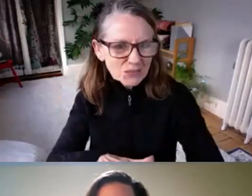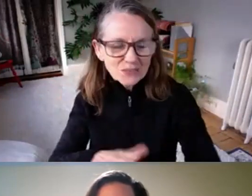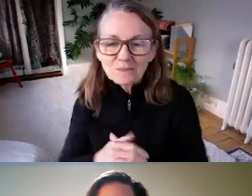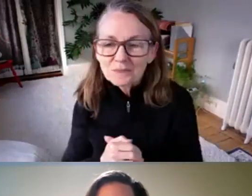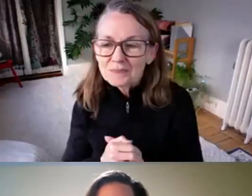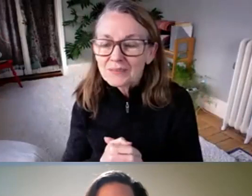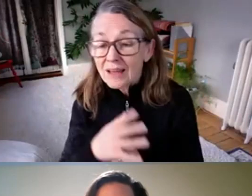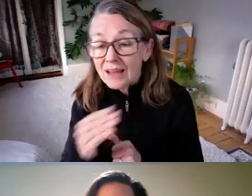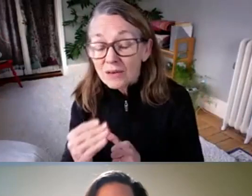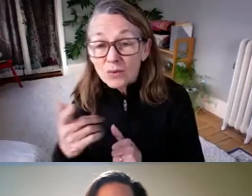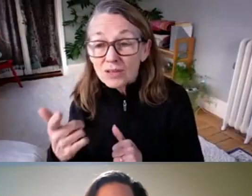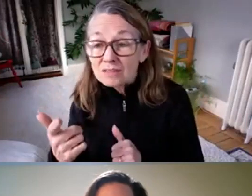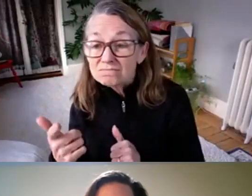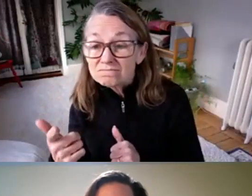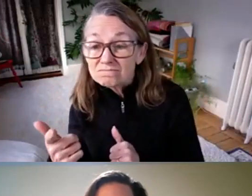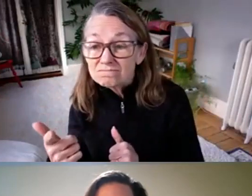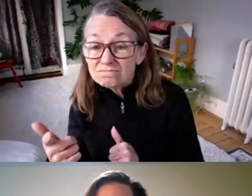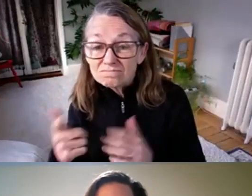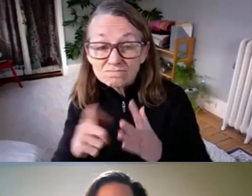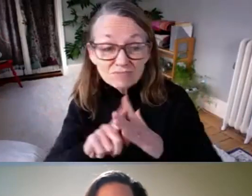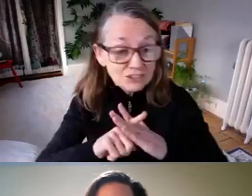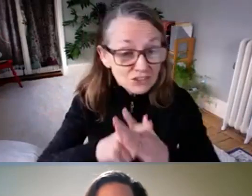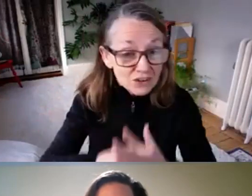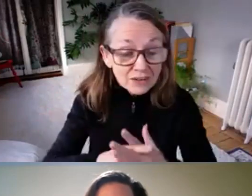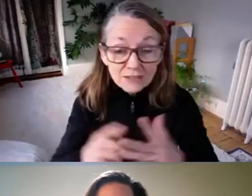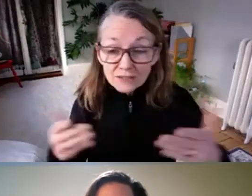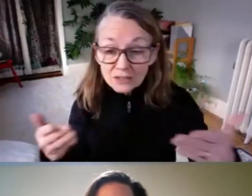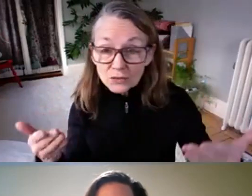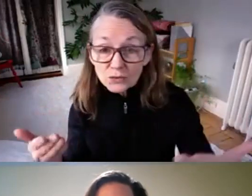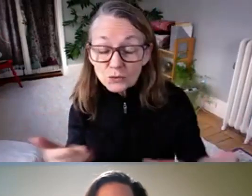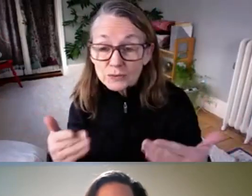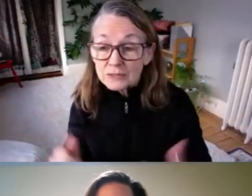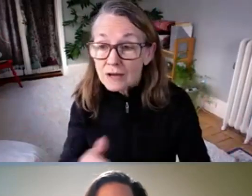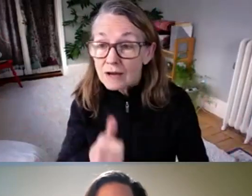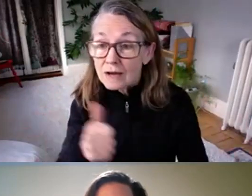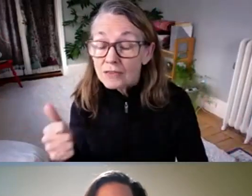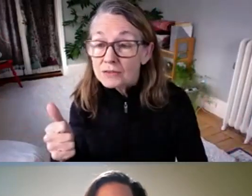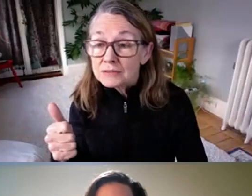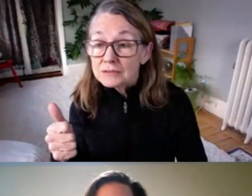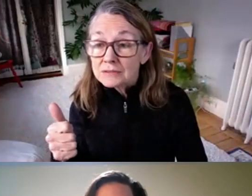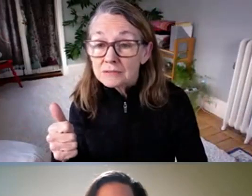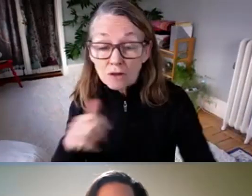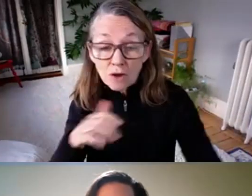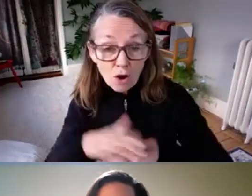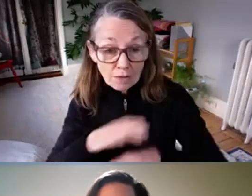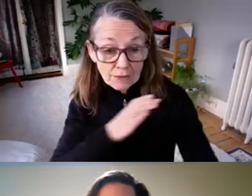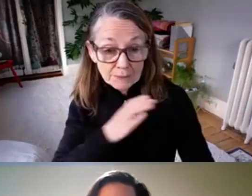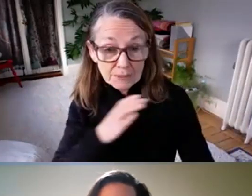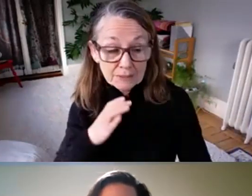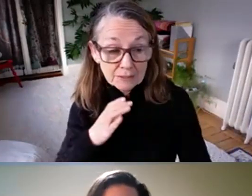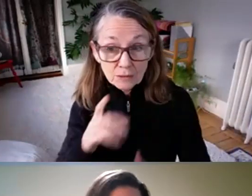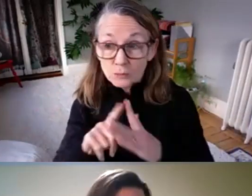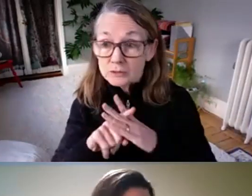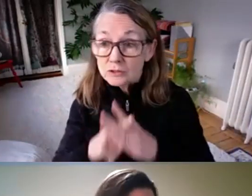of get started and introduce others on this committee. We can start